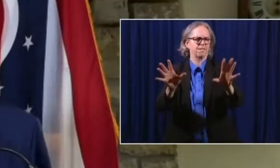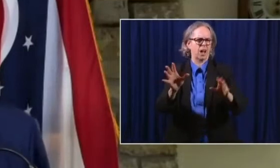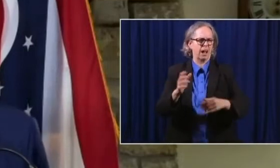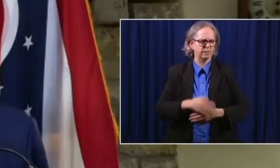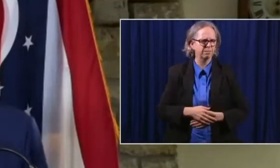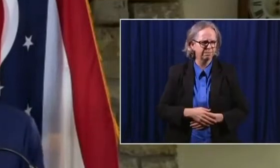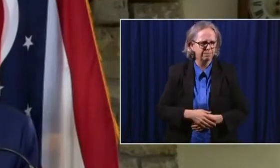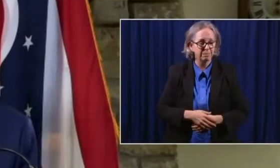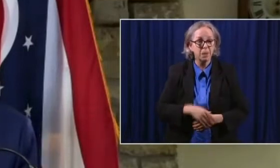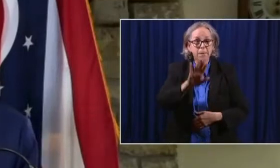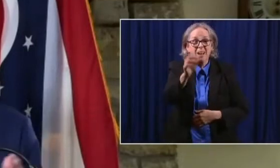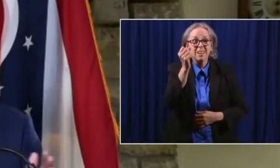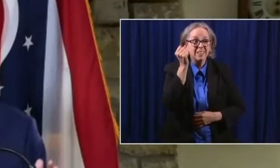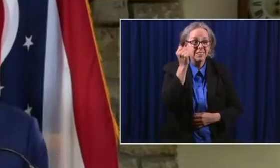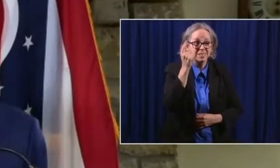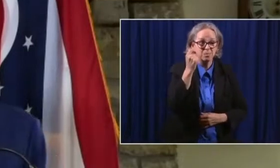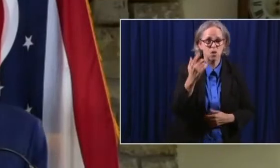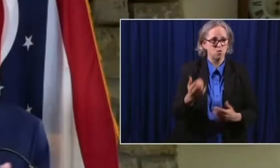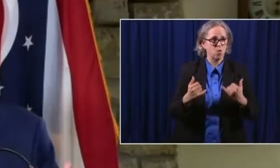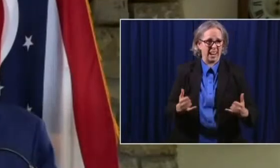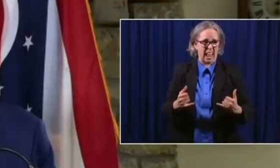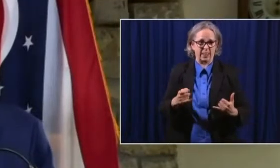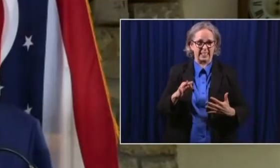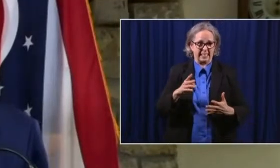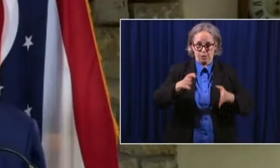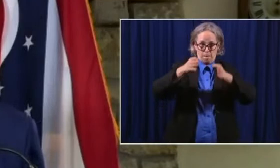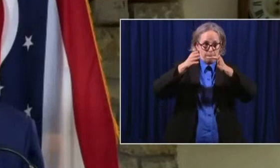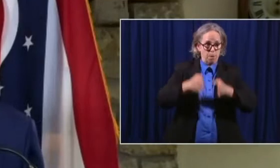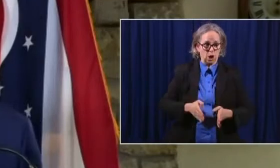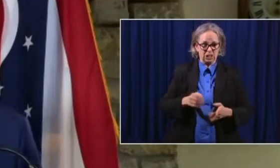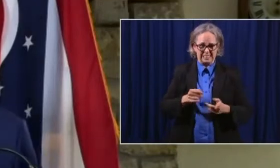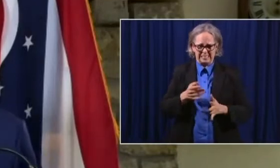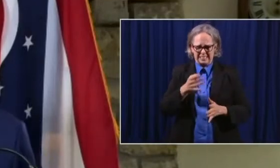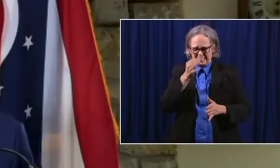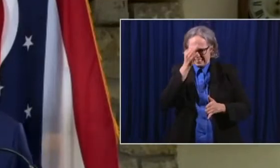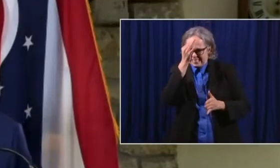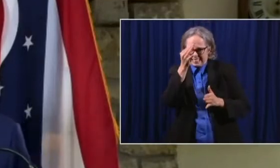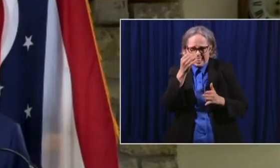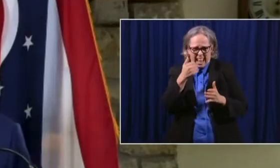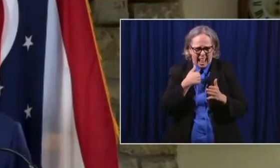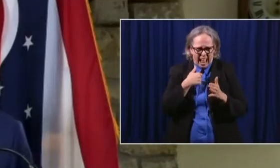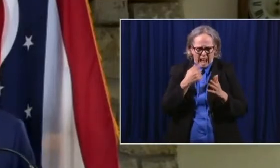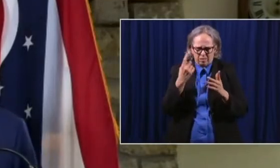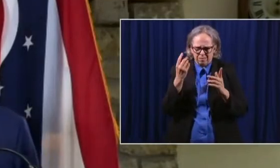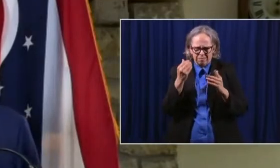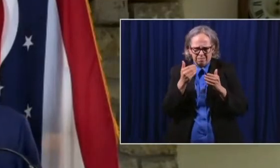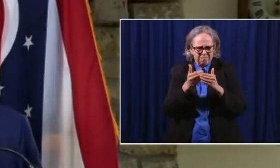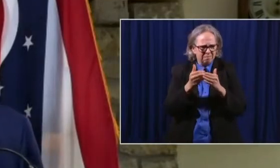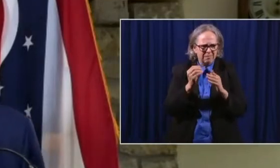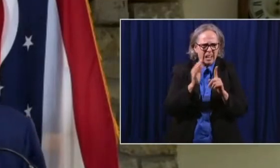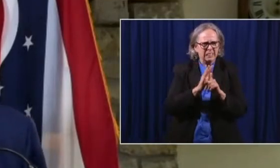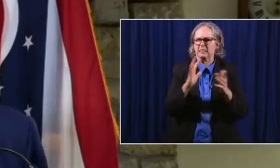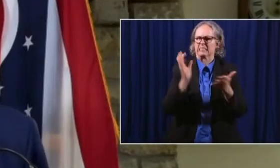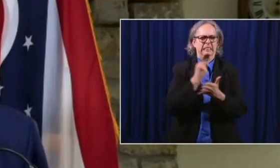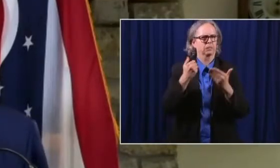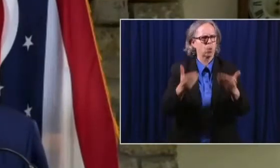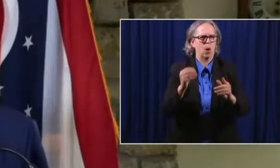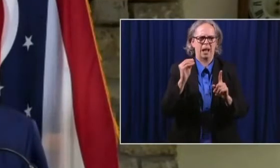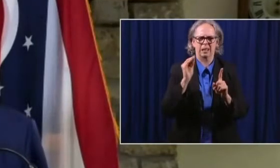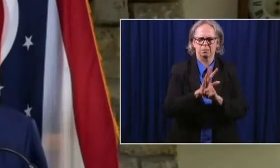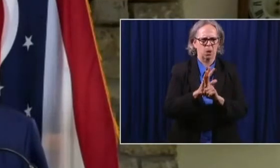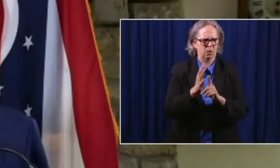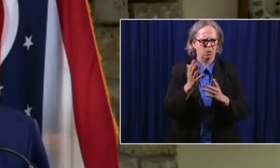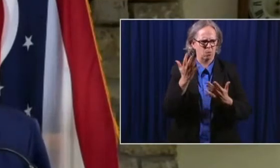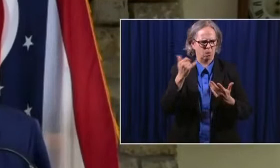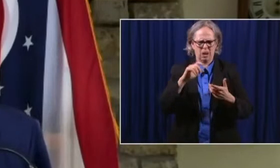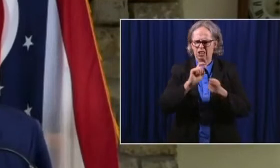stop basically our protocol and our policy. There certainly are instances where you want to